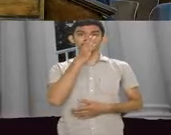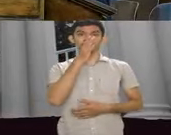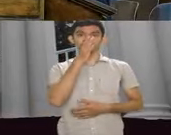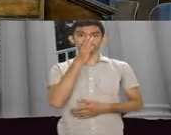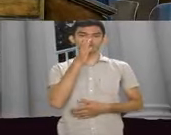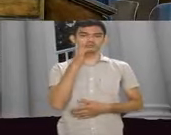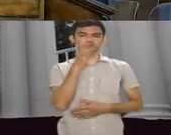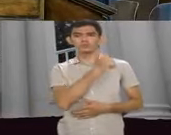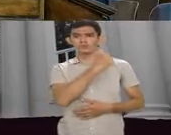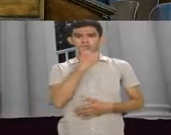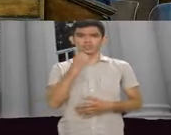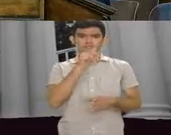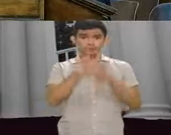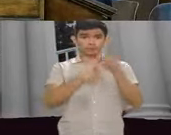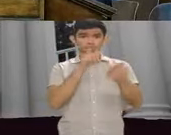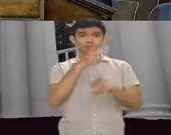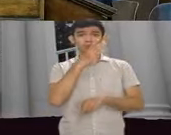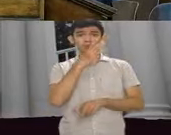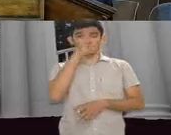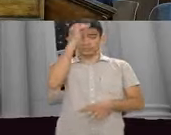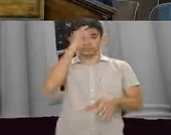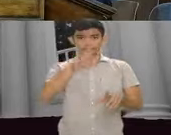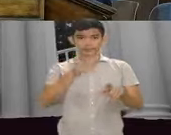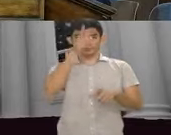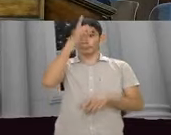to speak to him in the midst of all